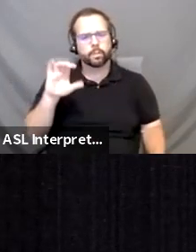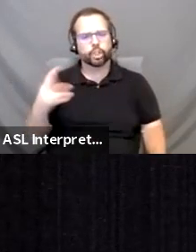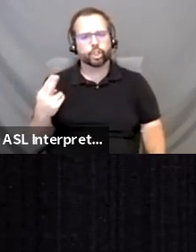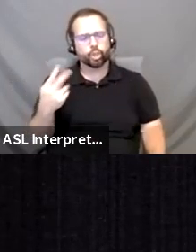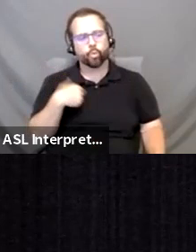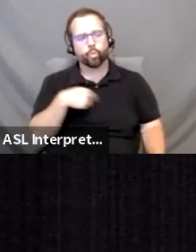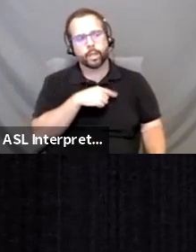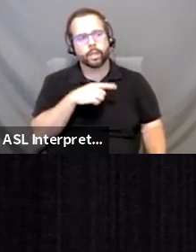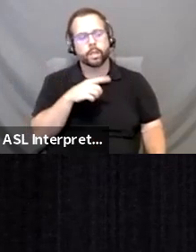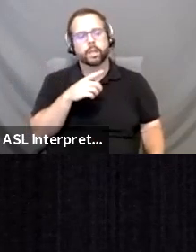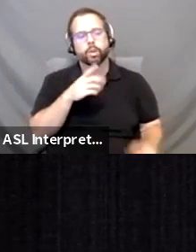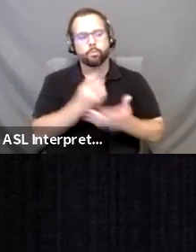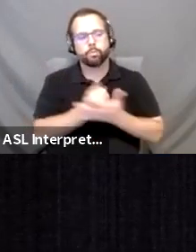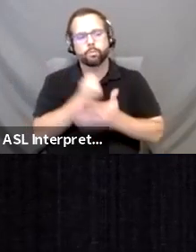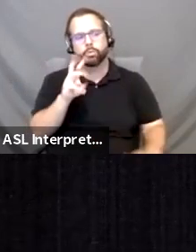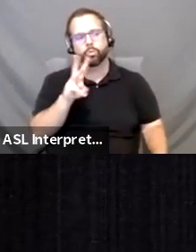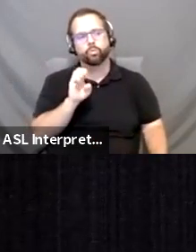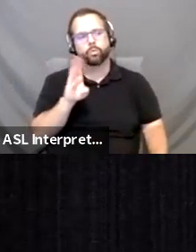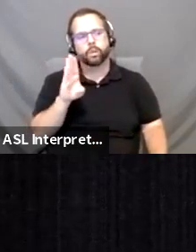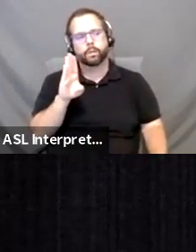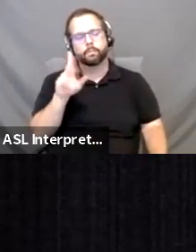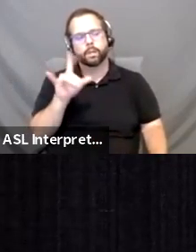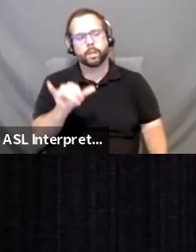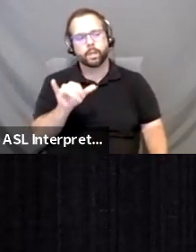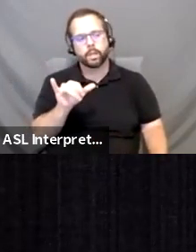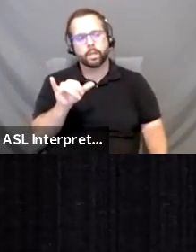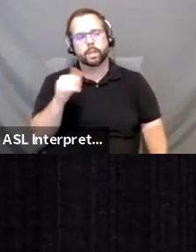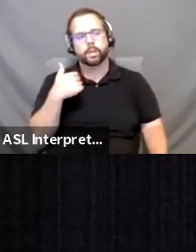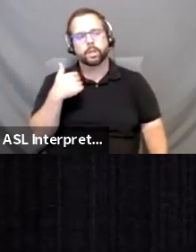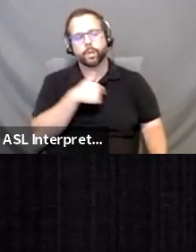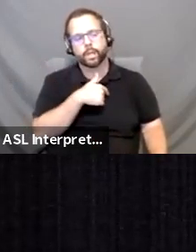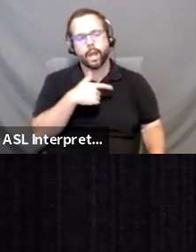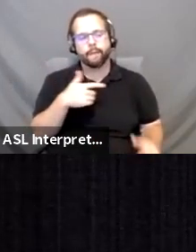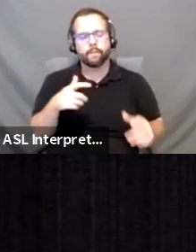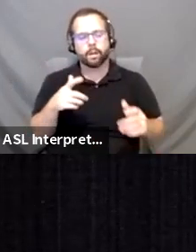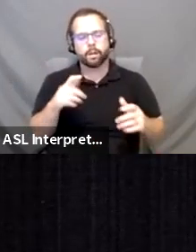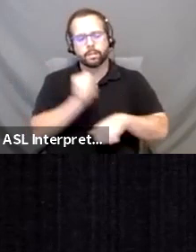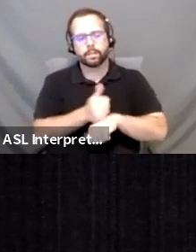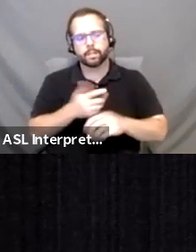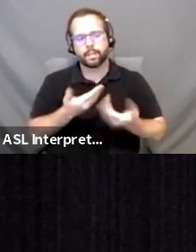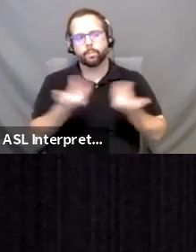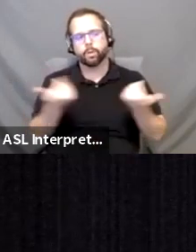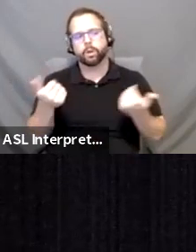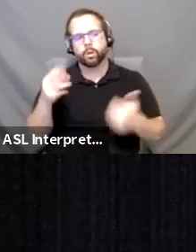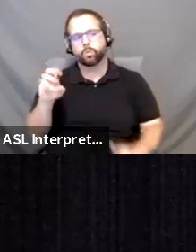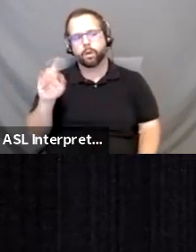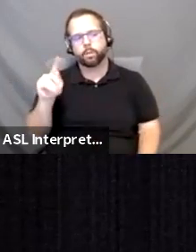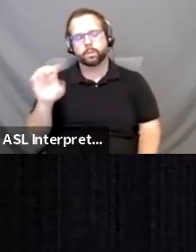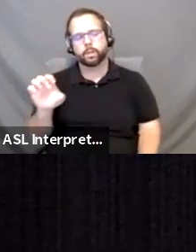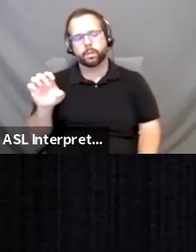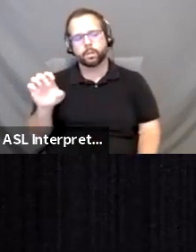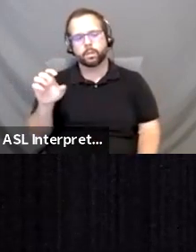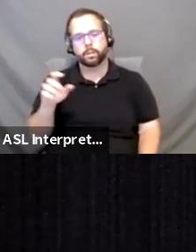website through Weebly, and that's for our MRS fee for service, especially when we do youth transition